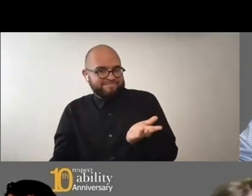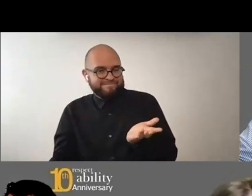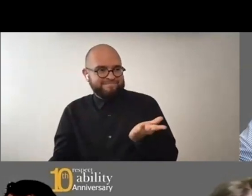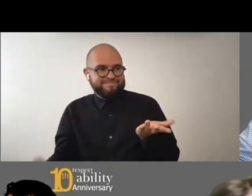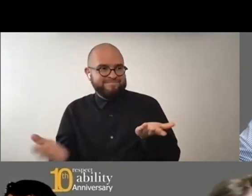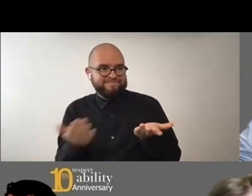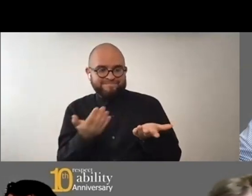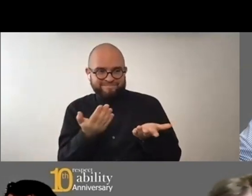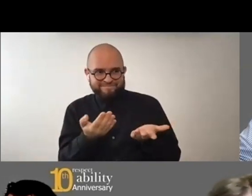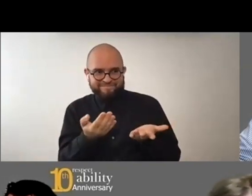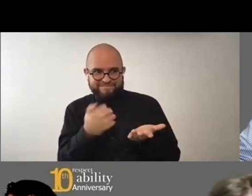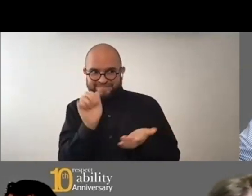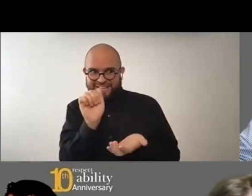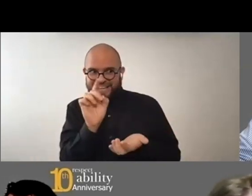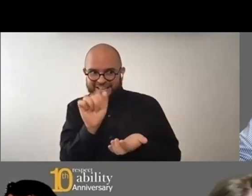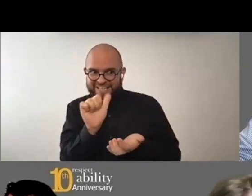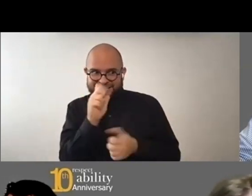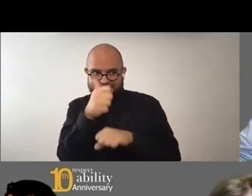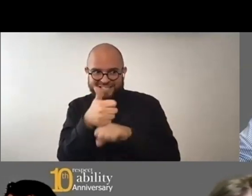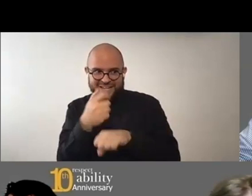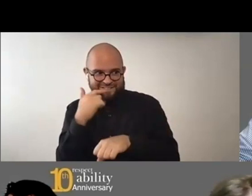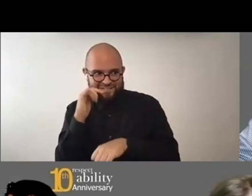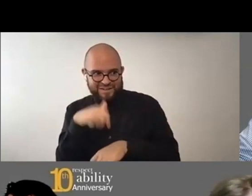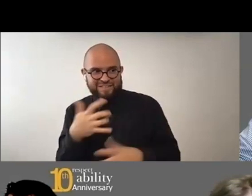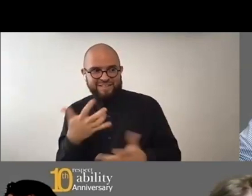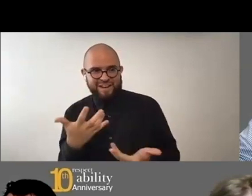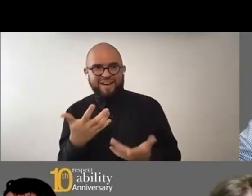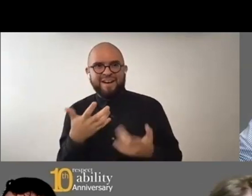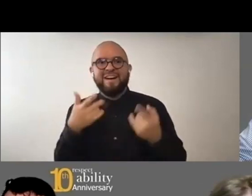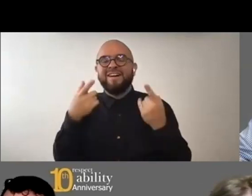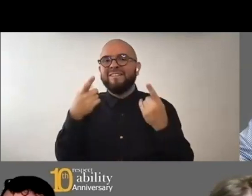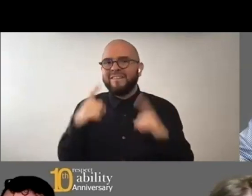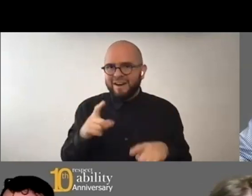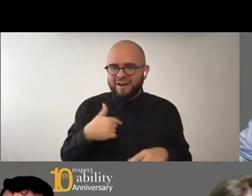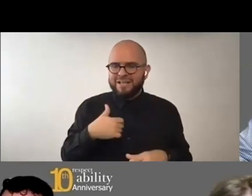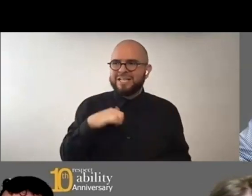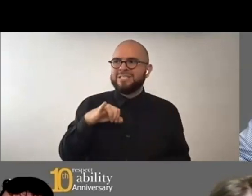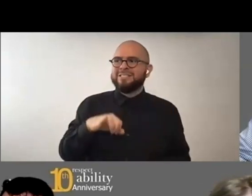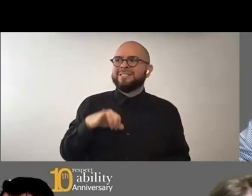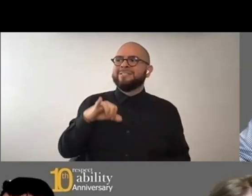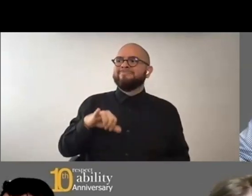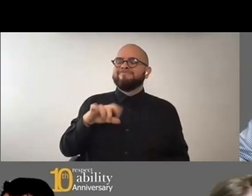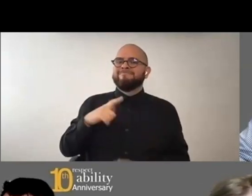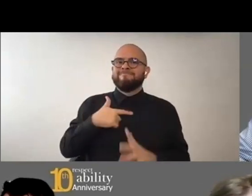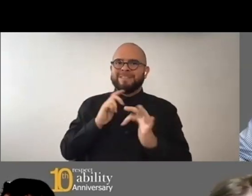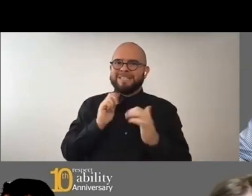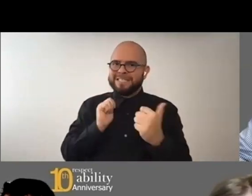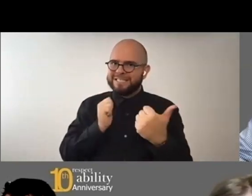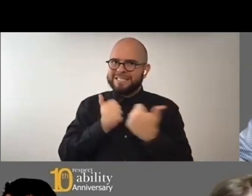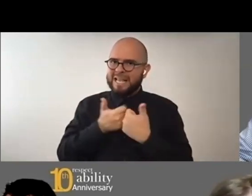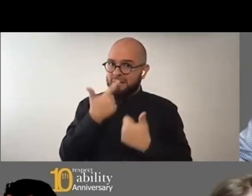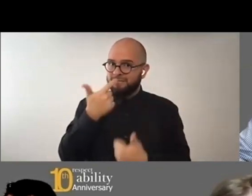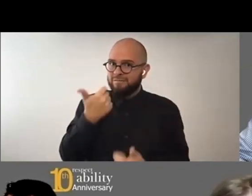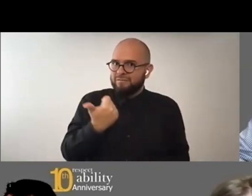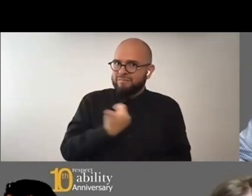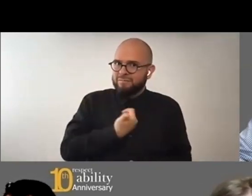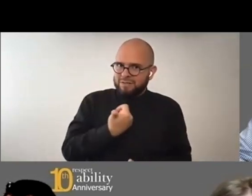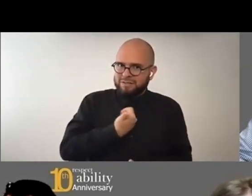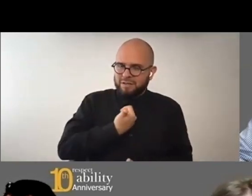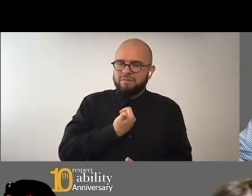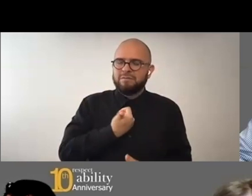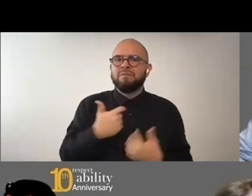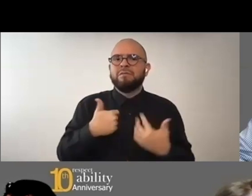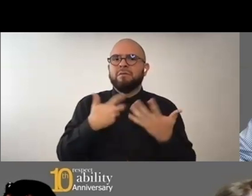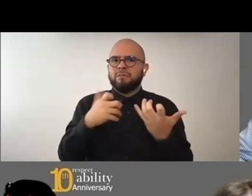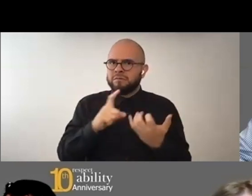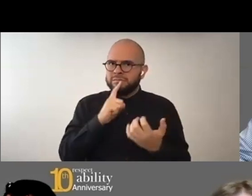necessarily set that up." And so I took that as a challenge to try to make my school environment as close